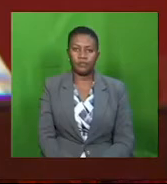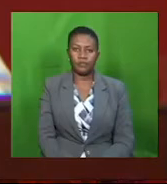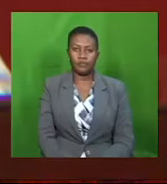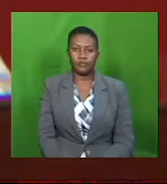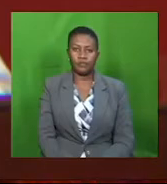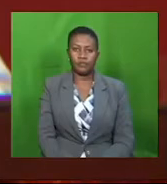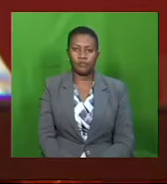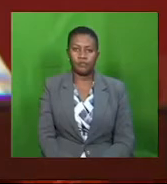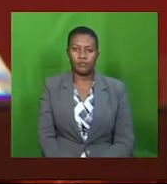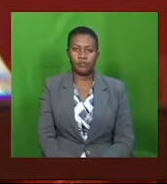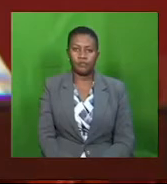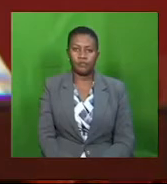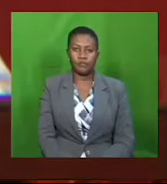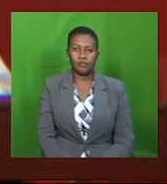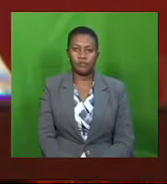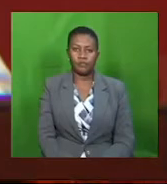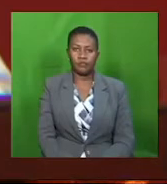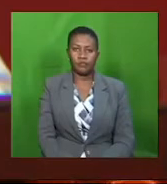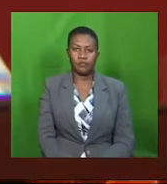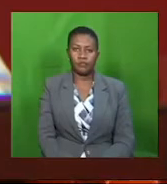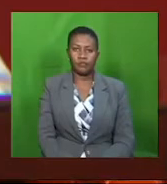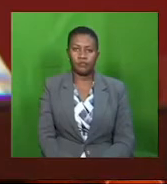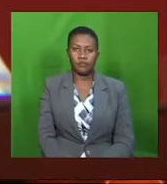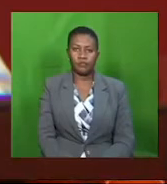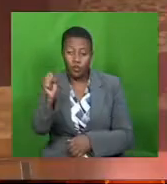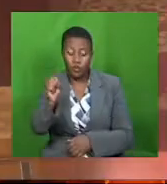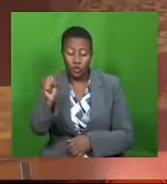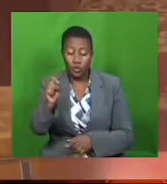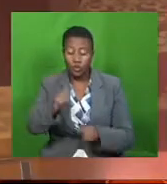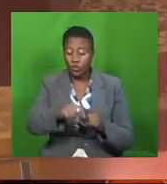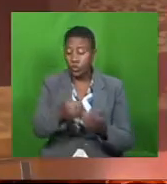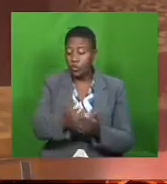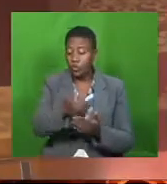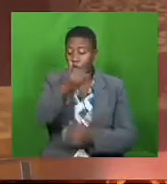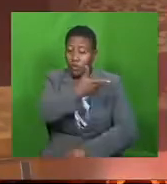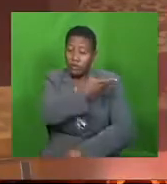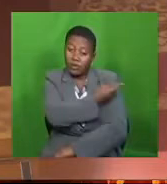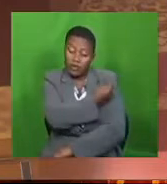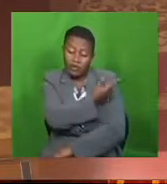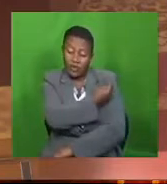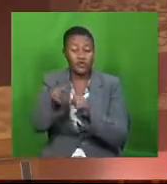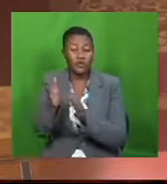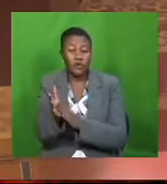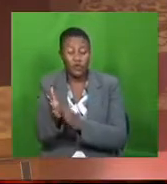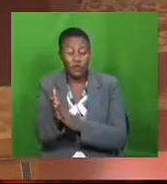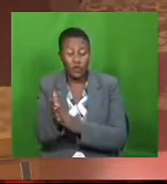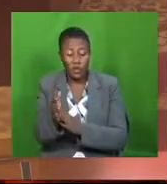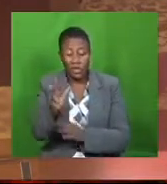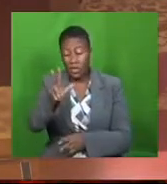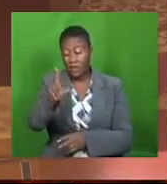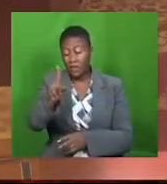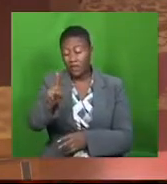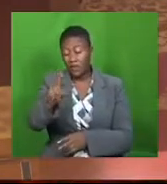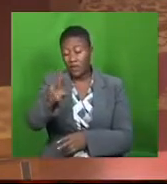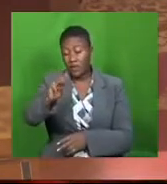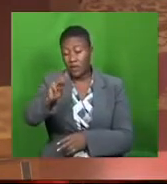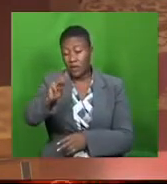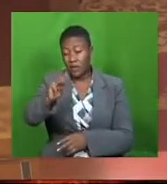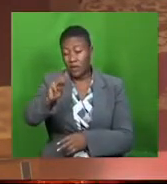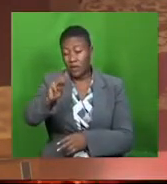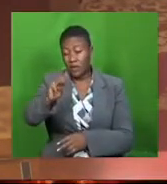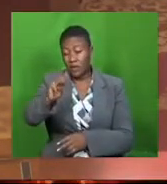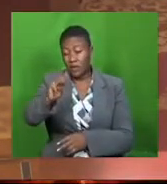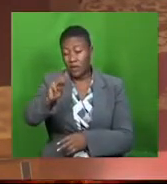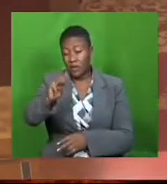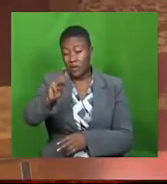yeye eni ye problem si se no eni se skano aye bobono enisusu enye skakuma